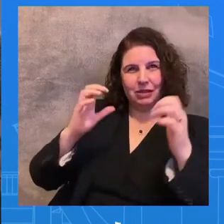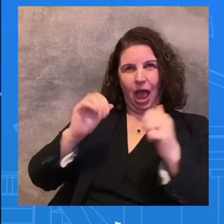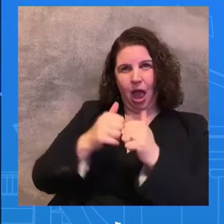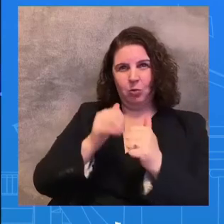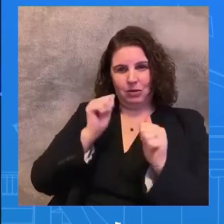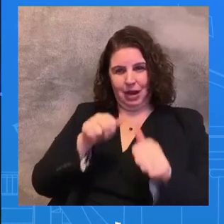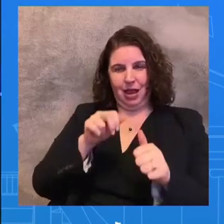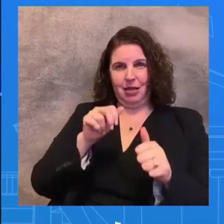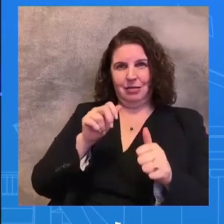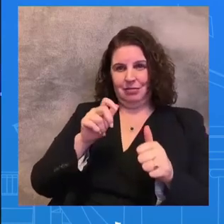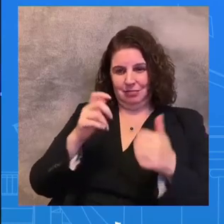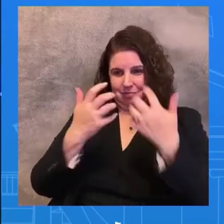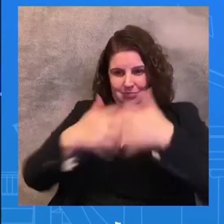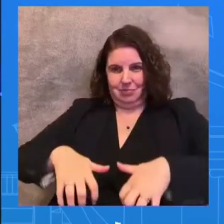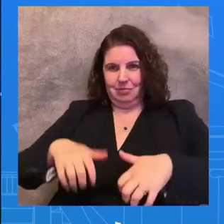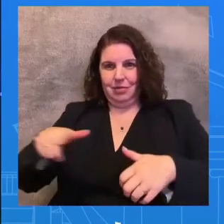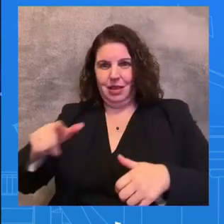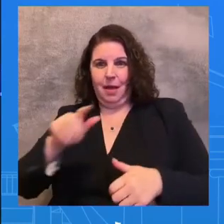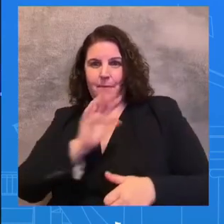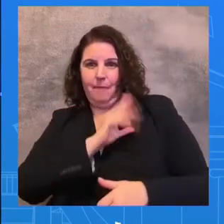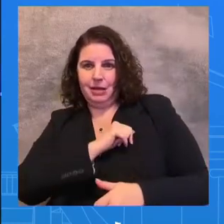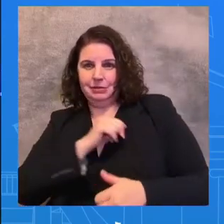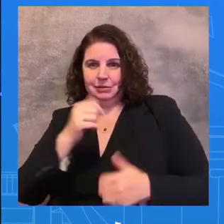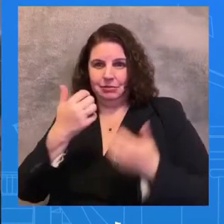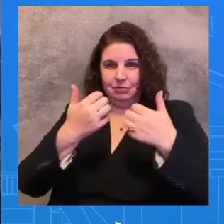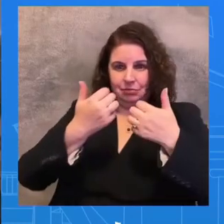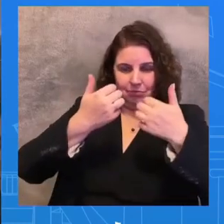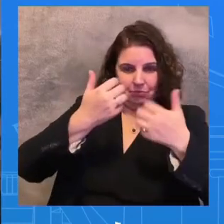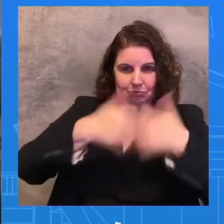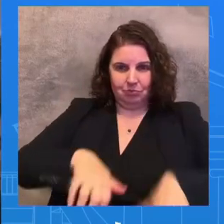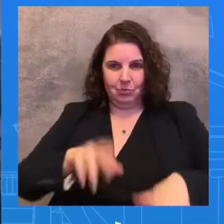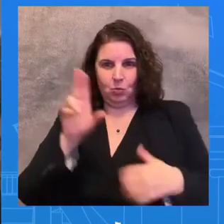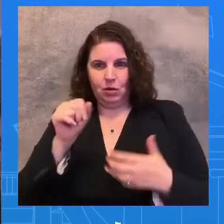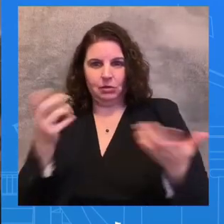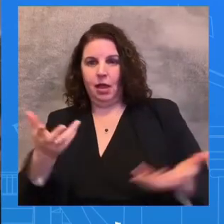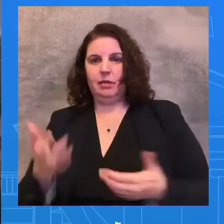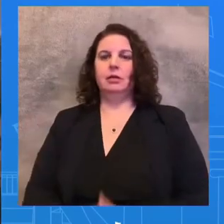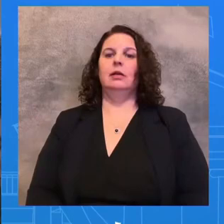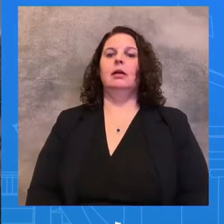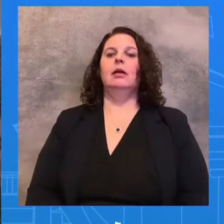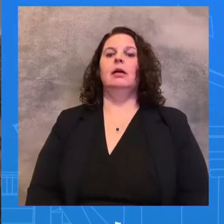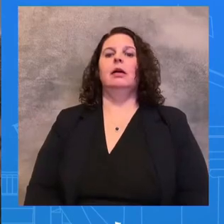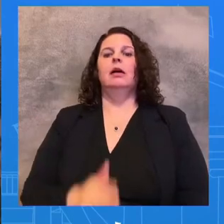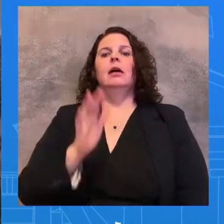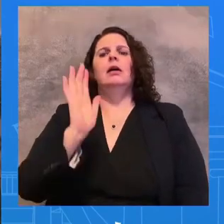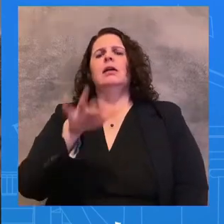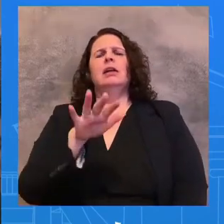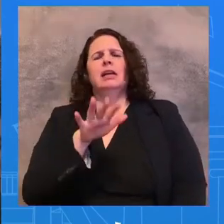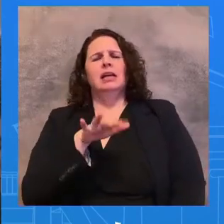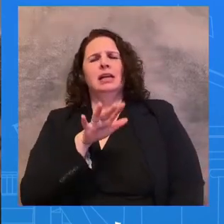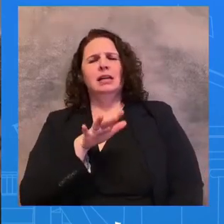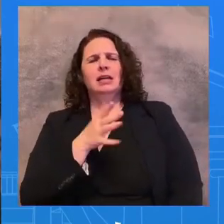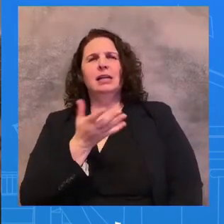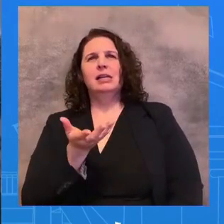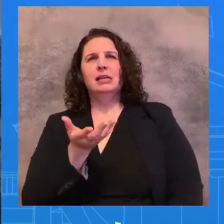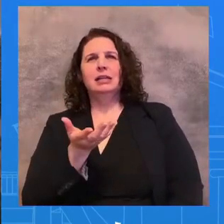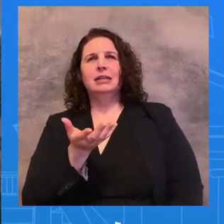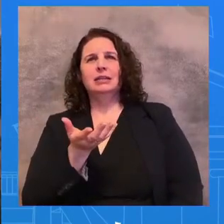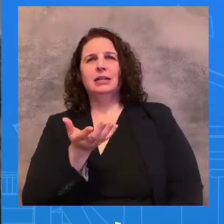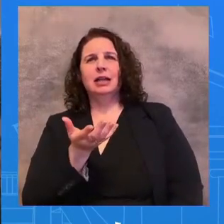two sides' vision? The Israeli vision of complete denial and rejection of a Palestinian state, and